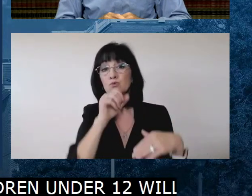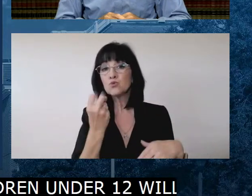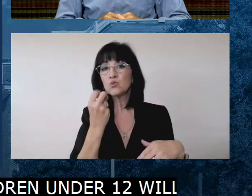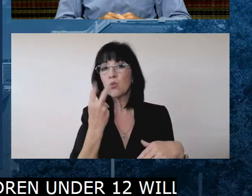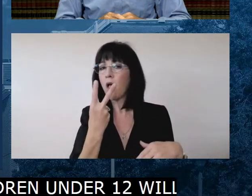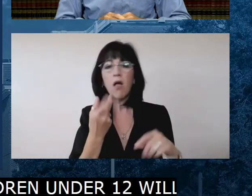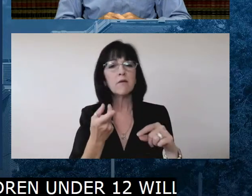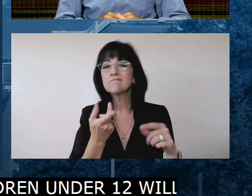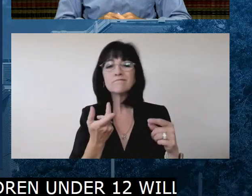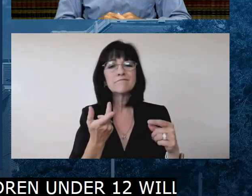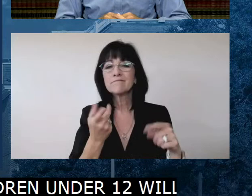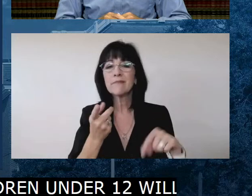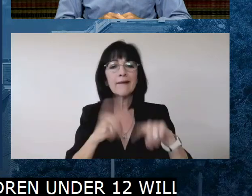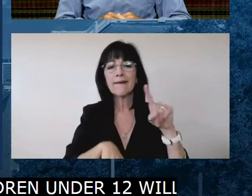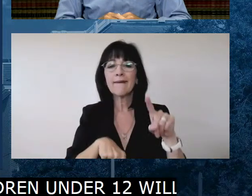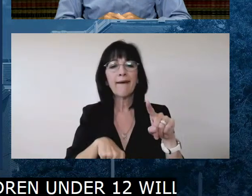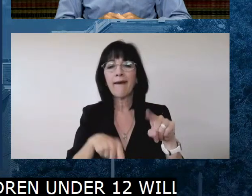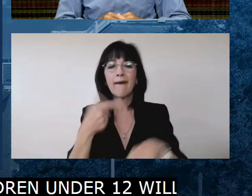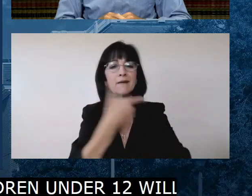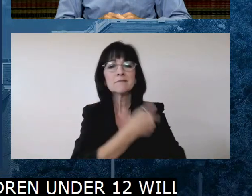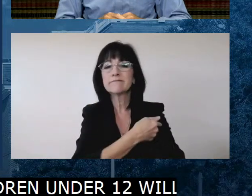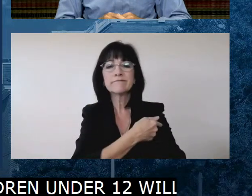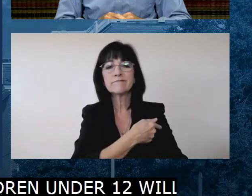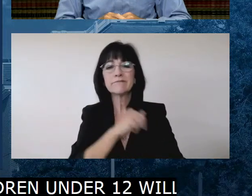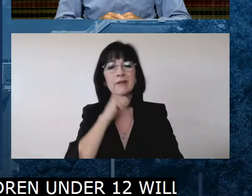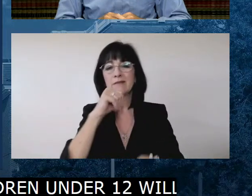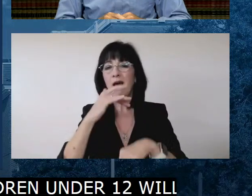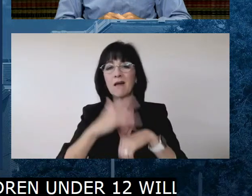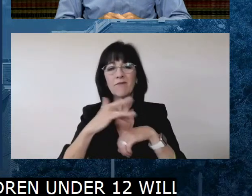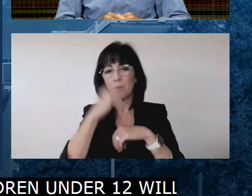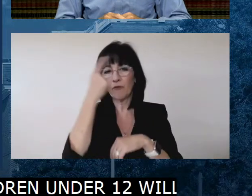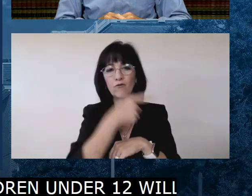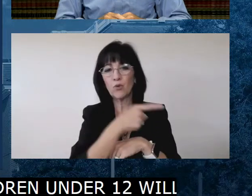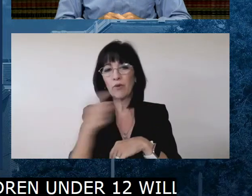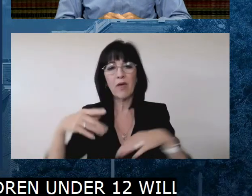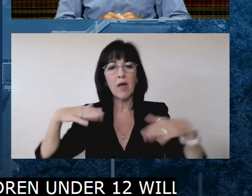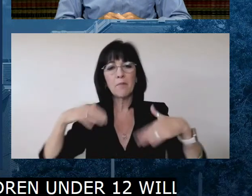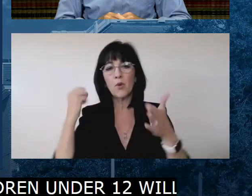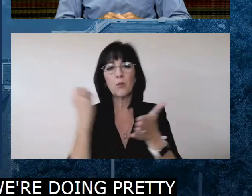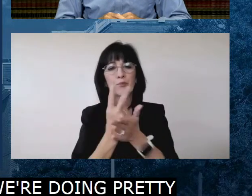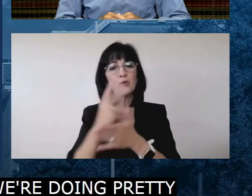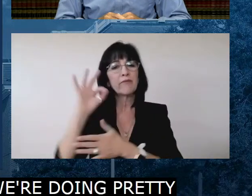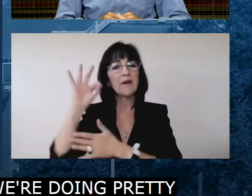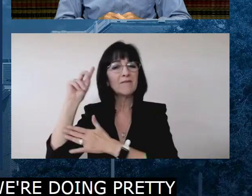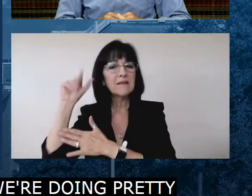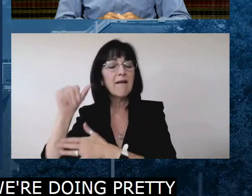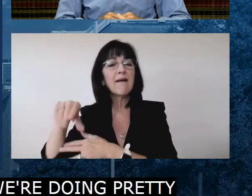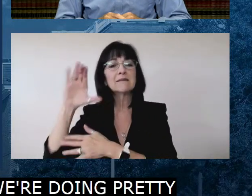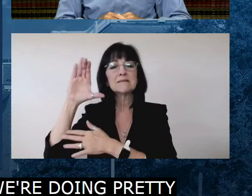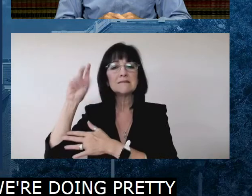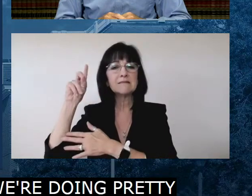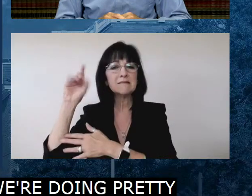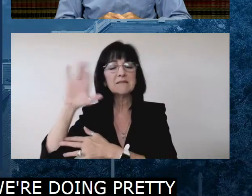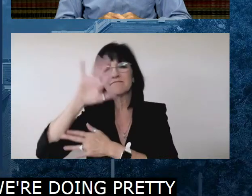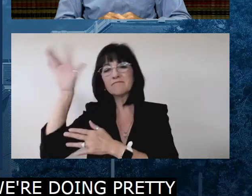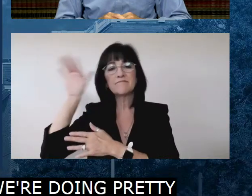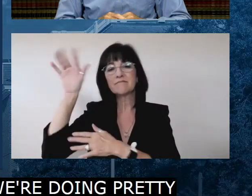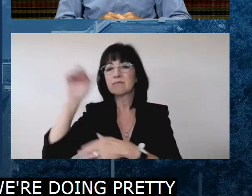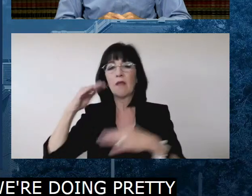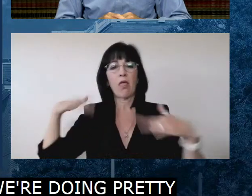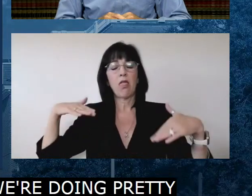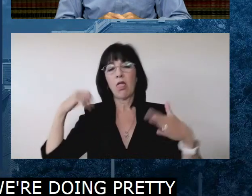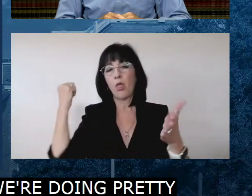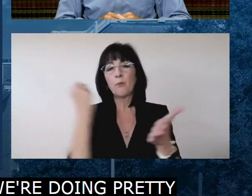doing pretty good with 15 to 17-year-olds. You'll see that in a minute, and we need to get more of our